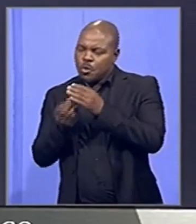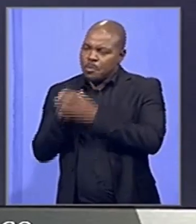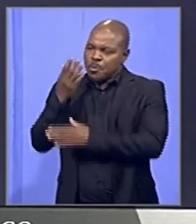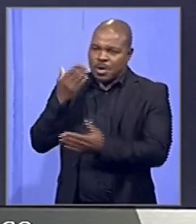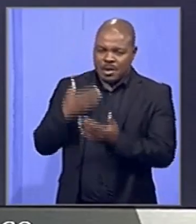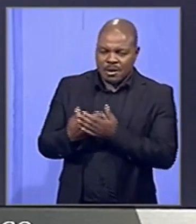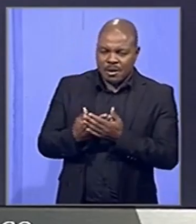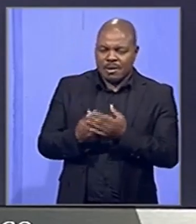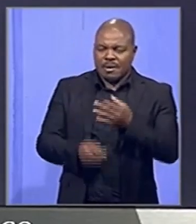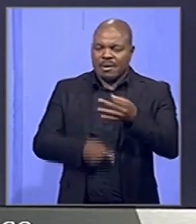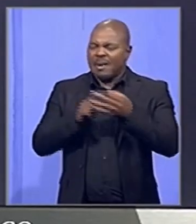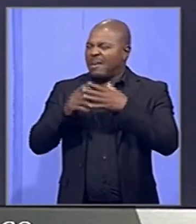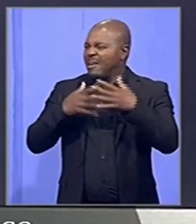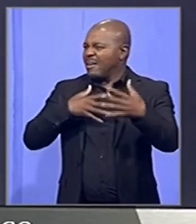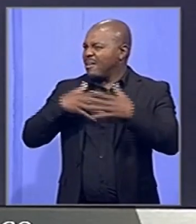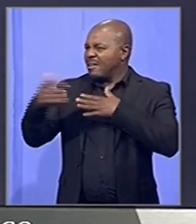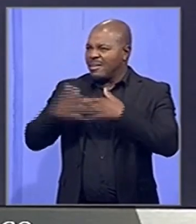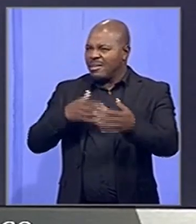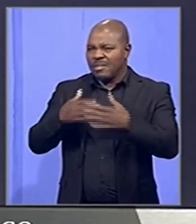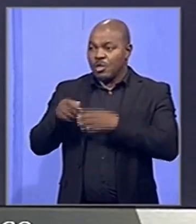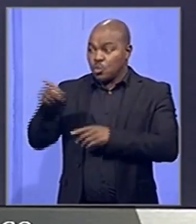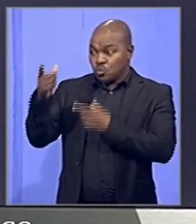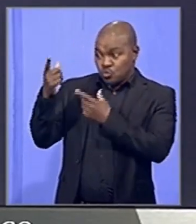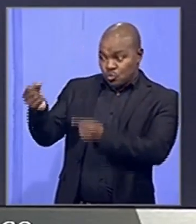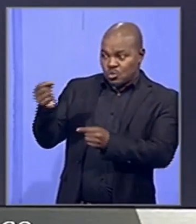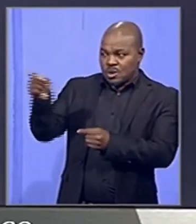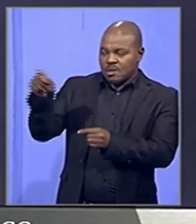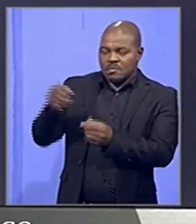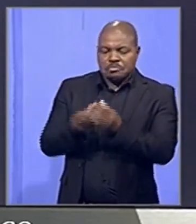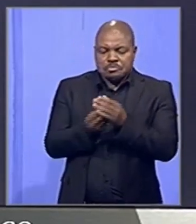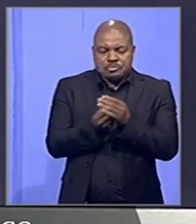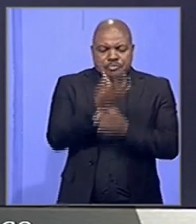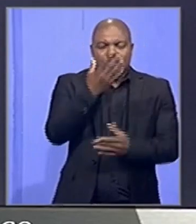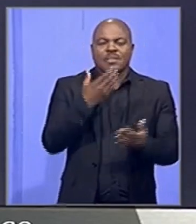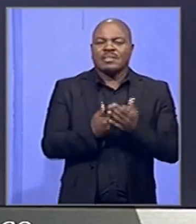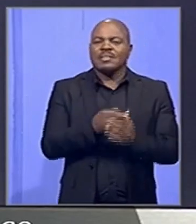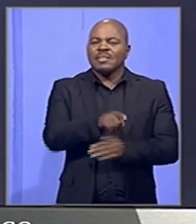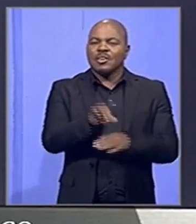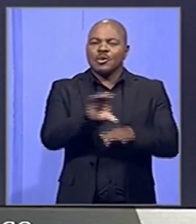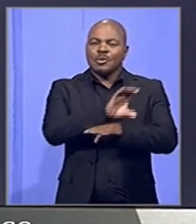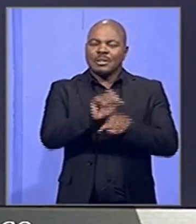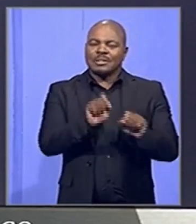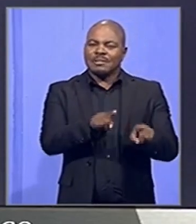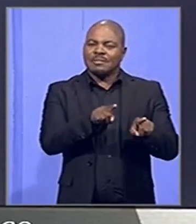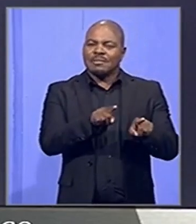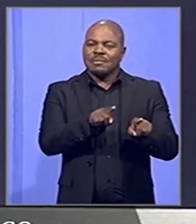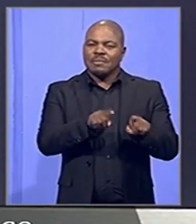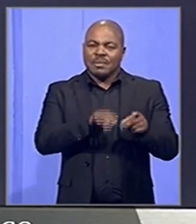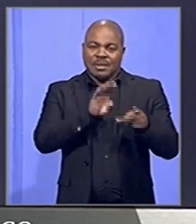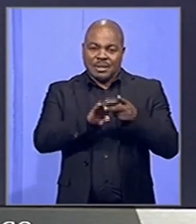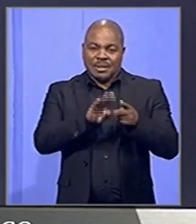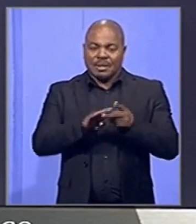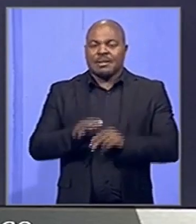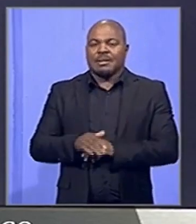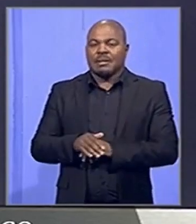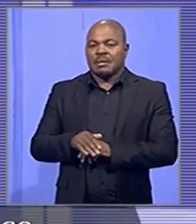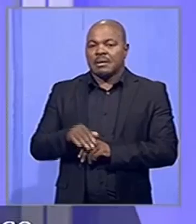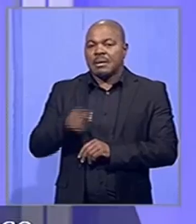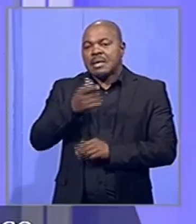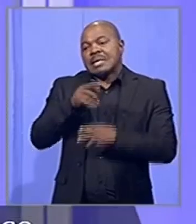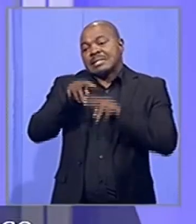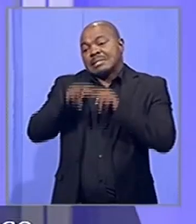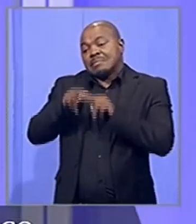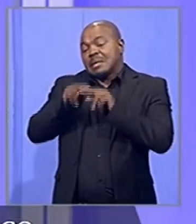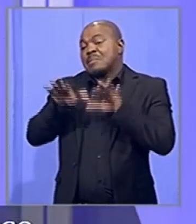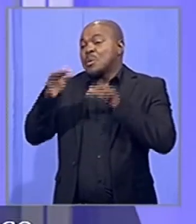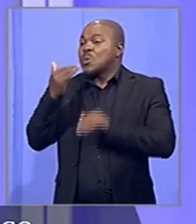ho producer anything else e wena o etsang, and then batho e kgona hore depending hore e user ke batho